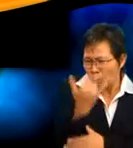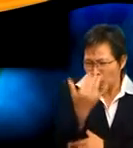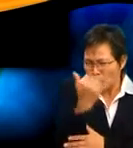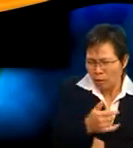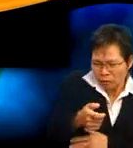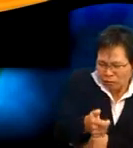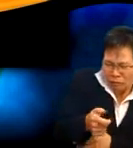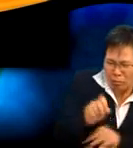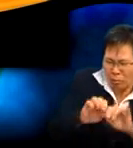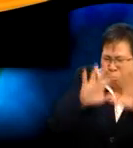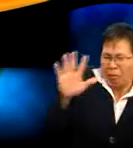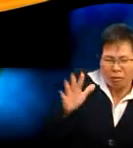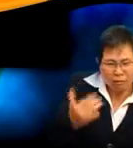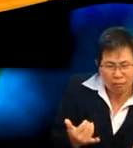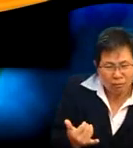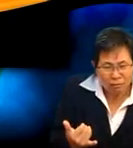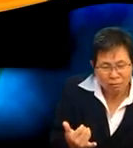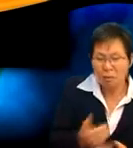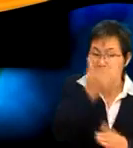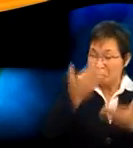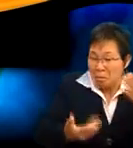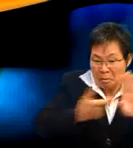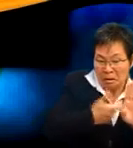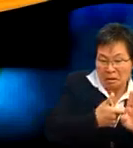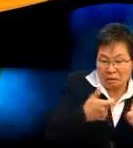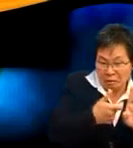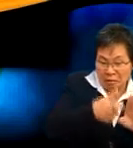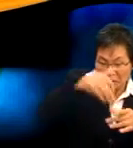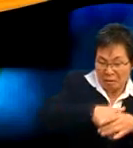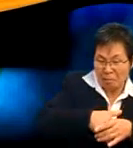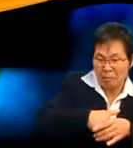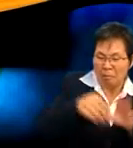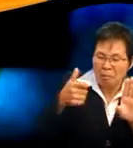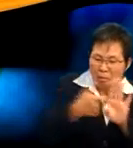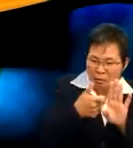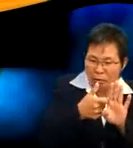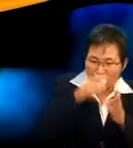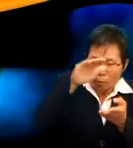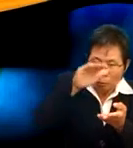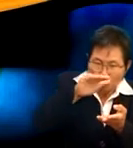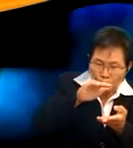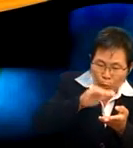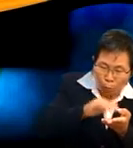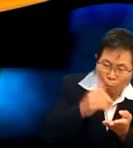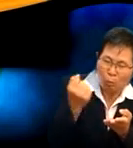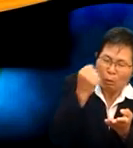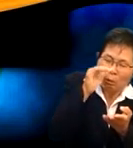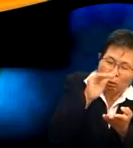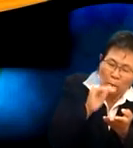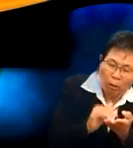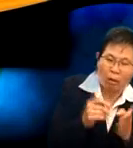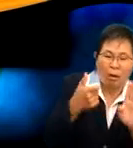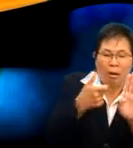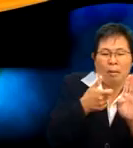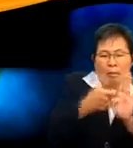Why isn't the torchlight bright? Maybe the electric current in the batteries is losing its strength. The batteries